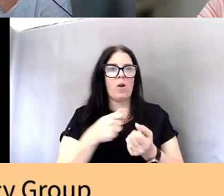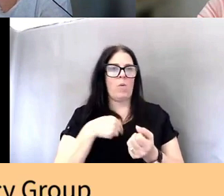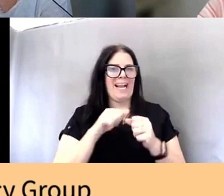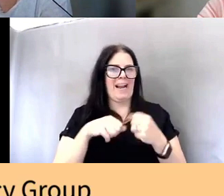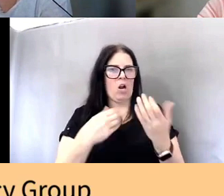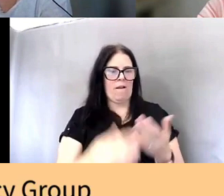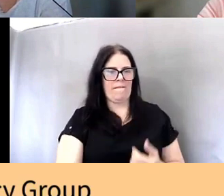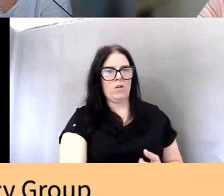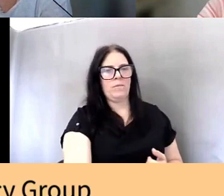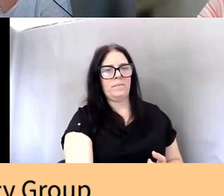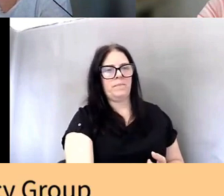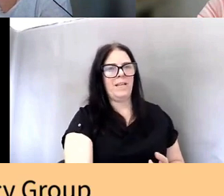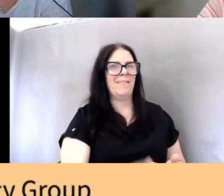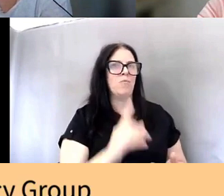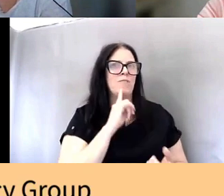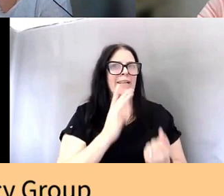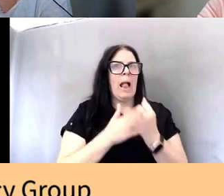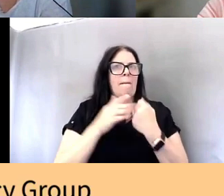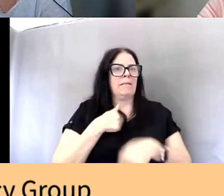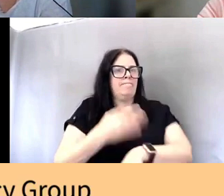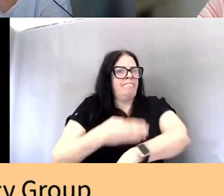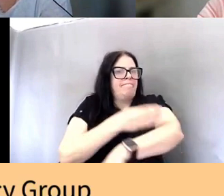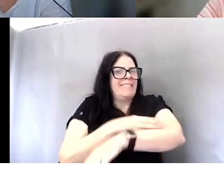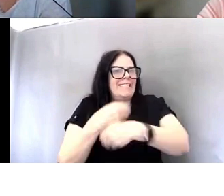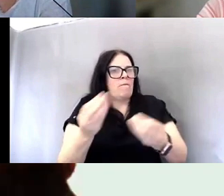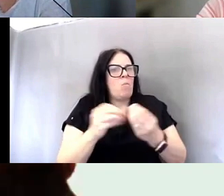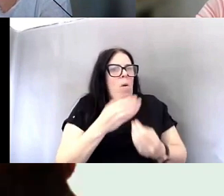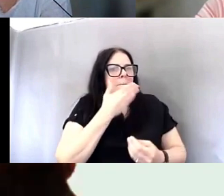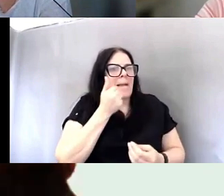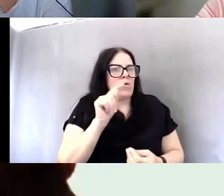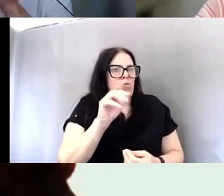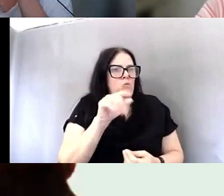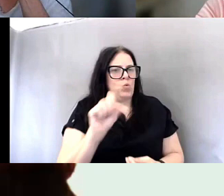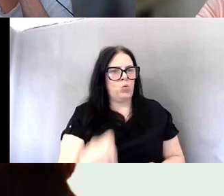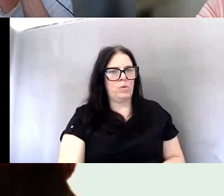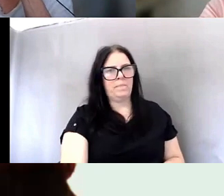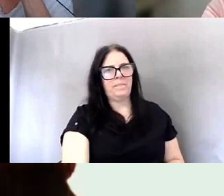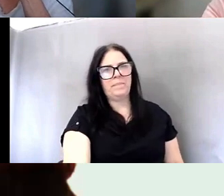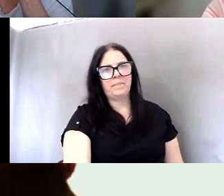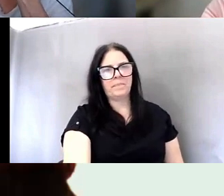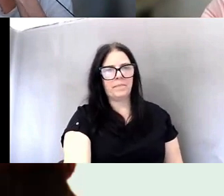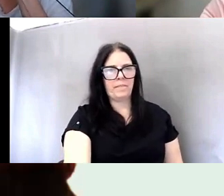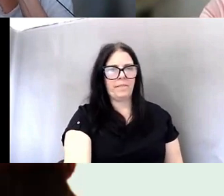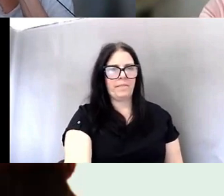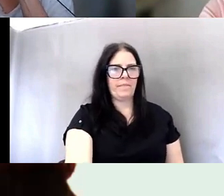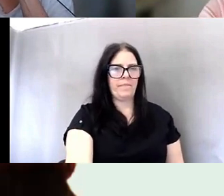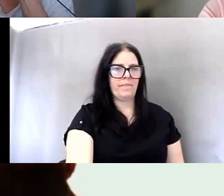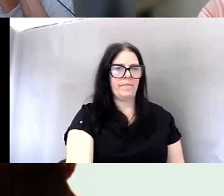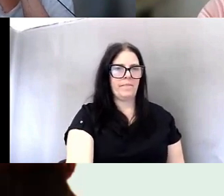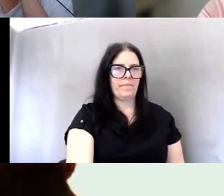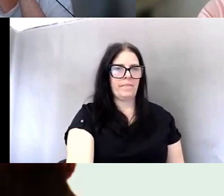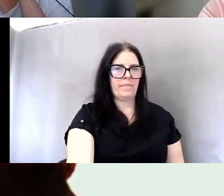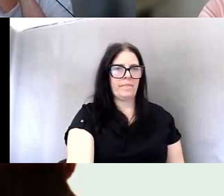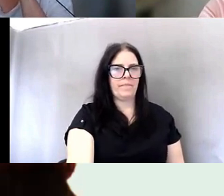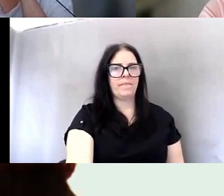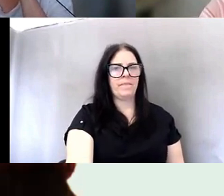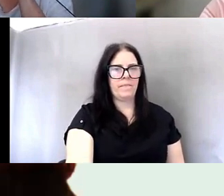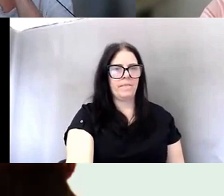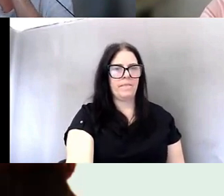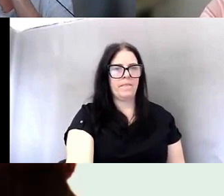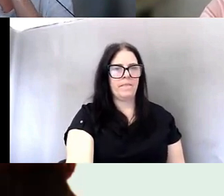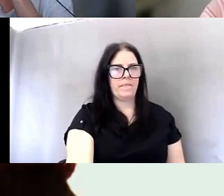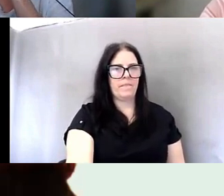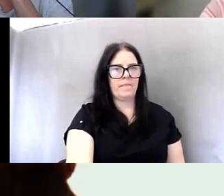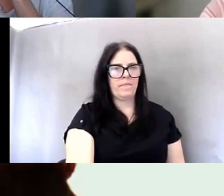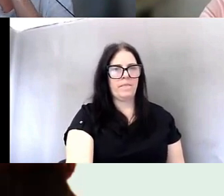better and important and valuable. So on the website, this is